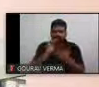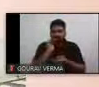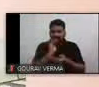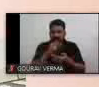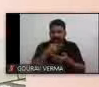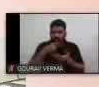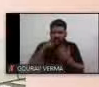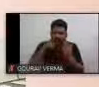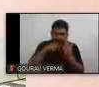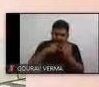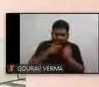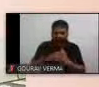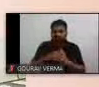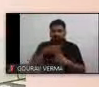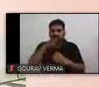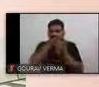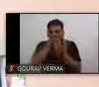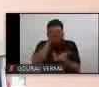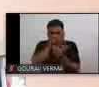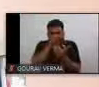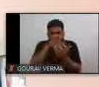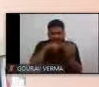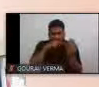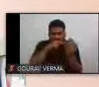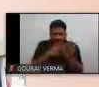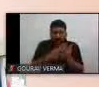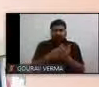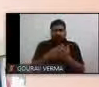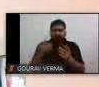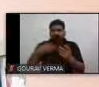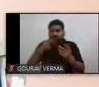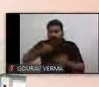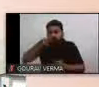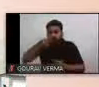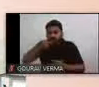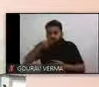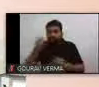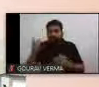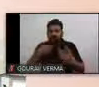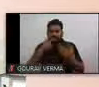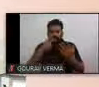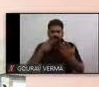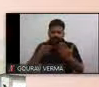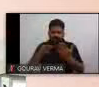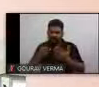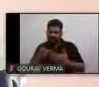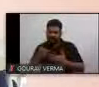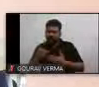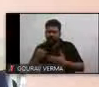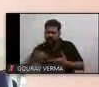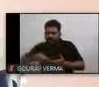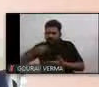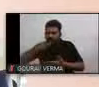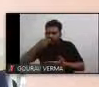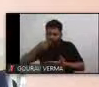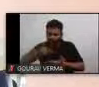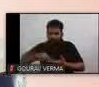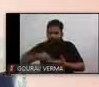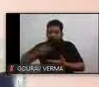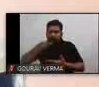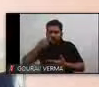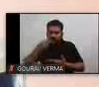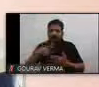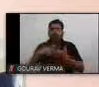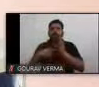brush the dinosaur. She will take the spoon and imitate as if she is eating. So all